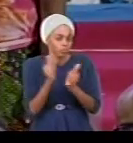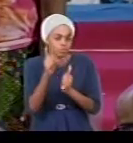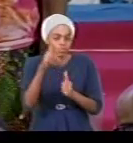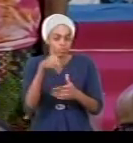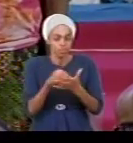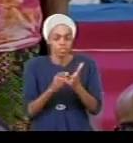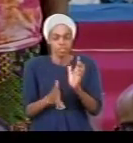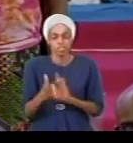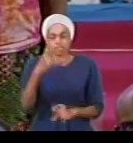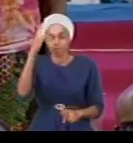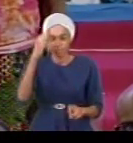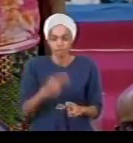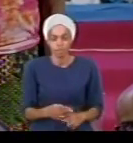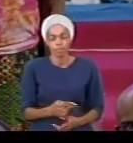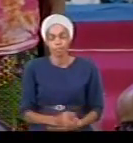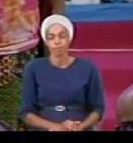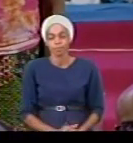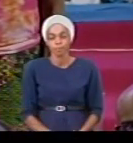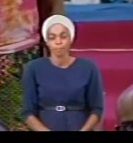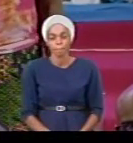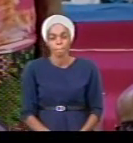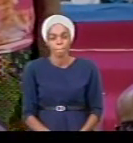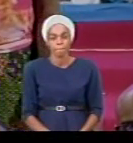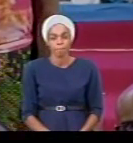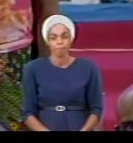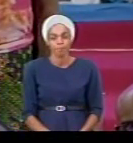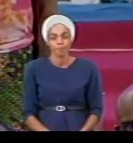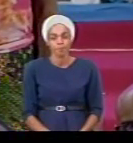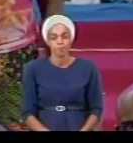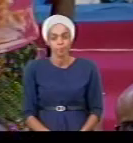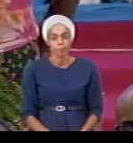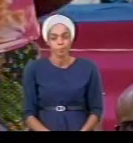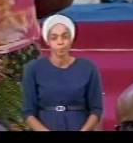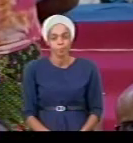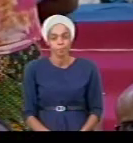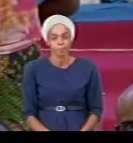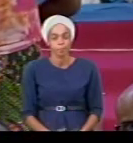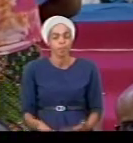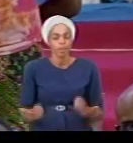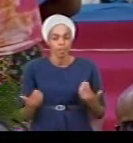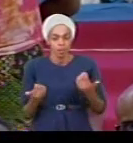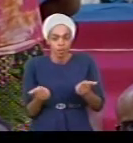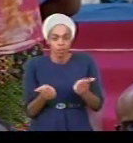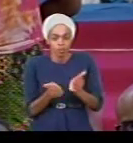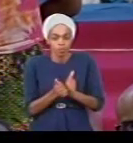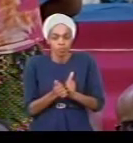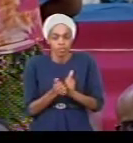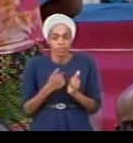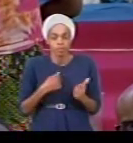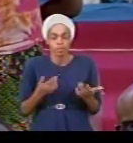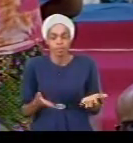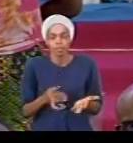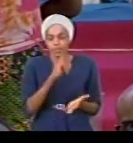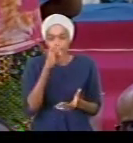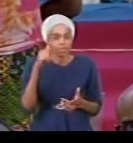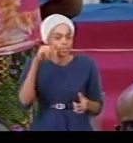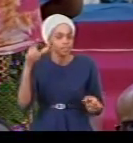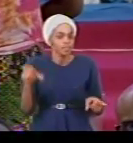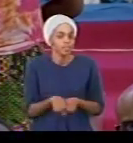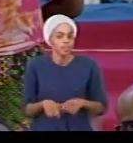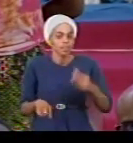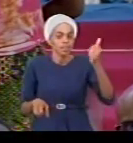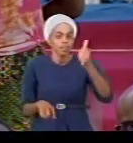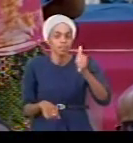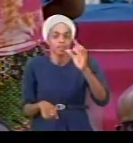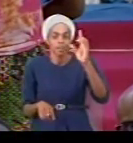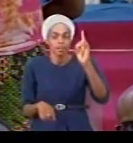I have with me here sister I did buy your simile she had partial blindness and